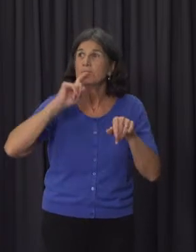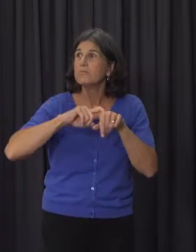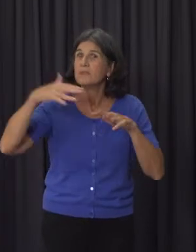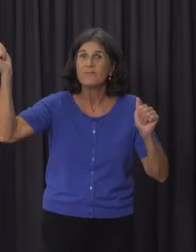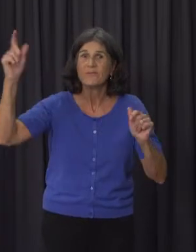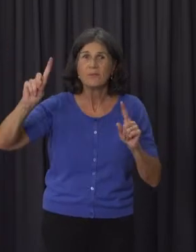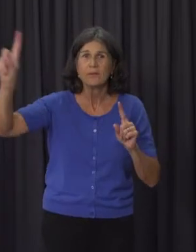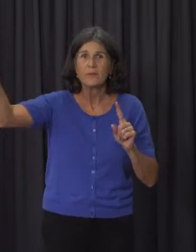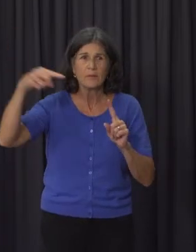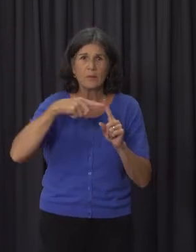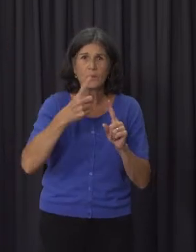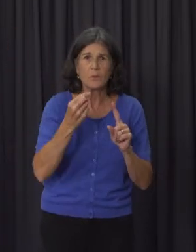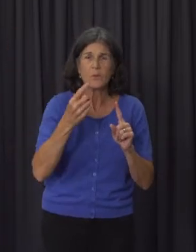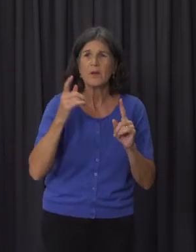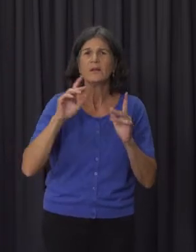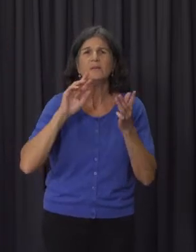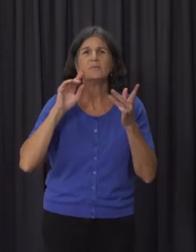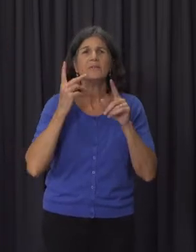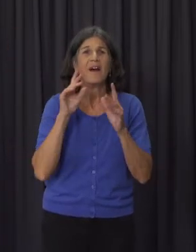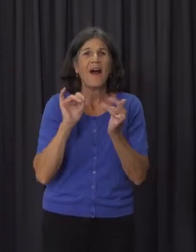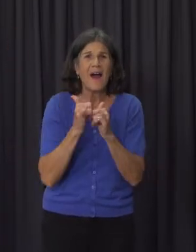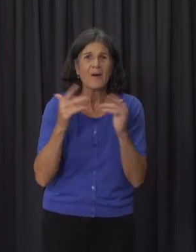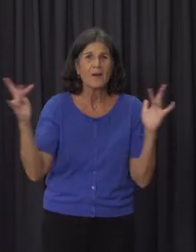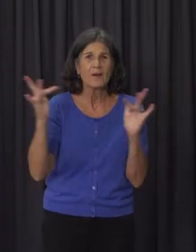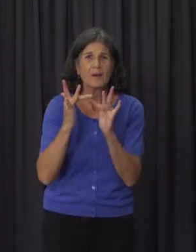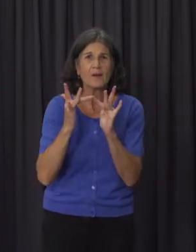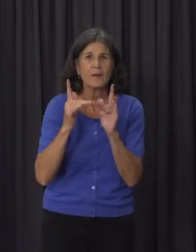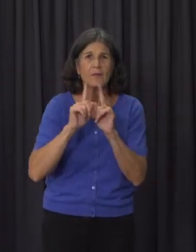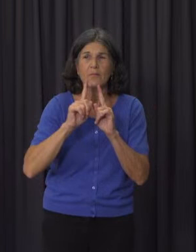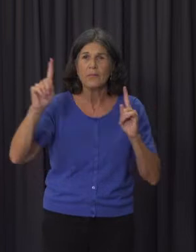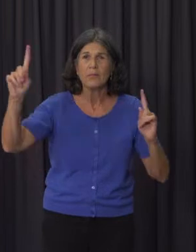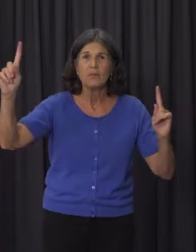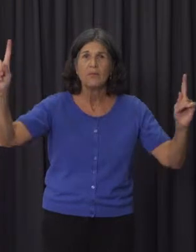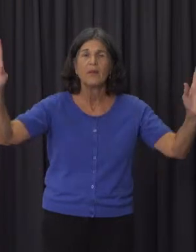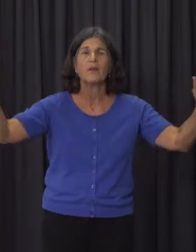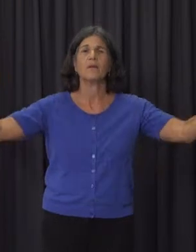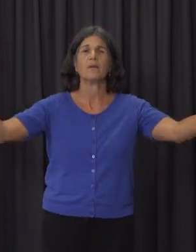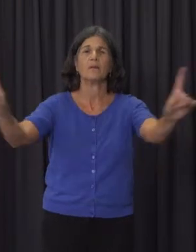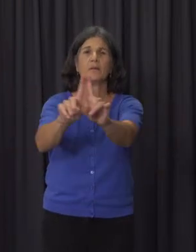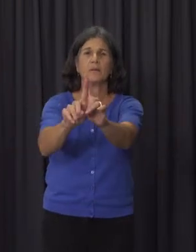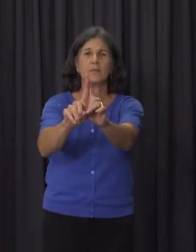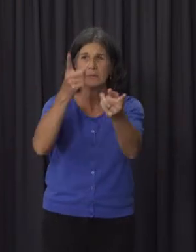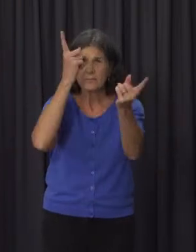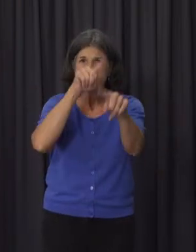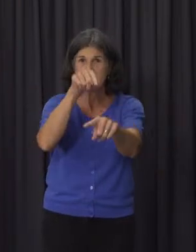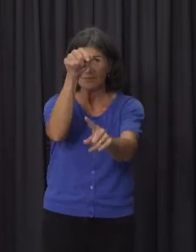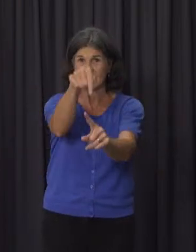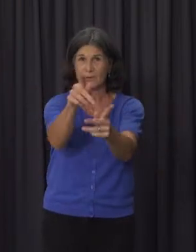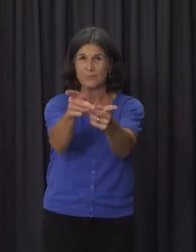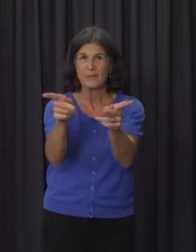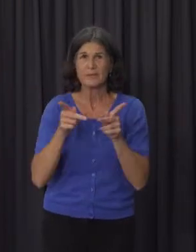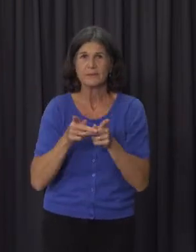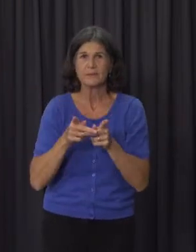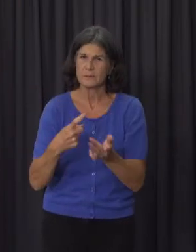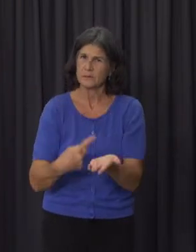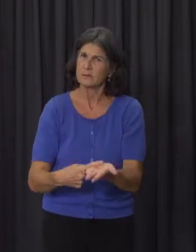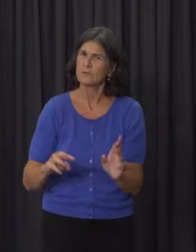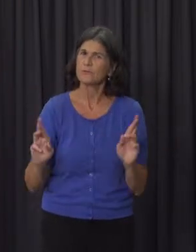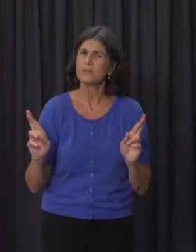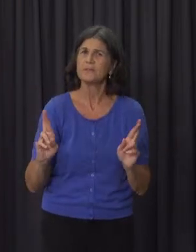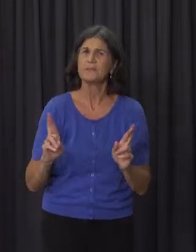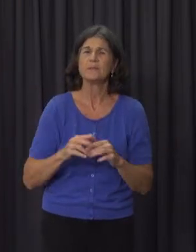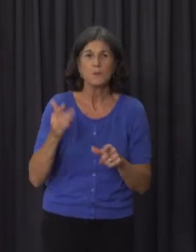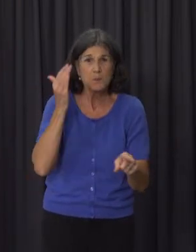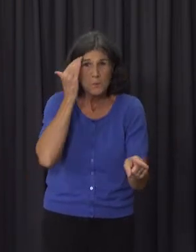it is crucial to pack an emergency kit that will last for a week or more with essential items such as medications,